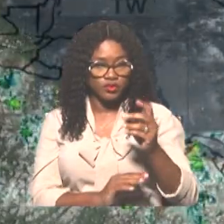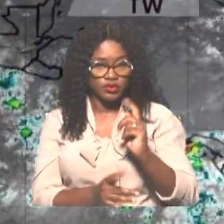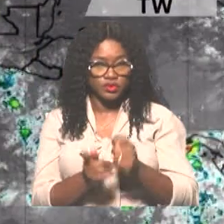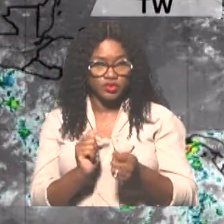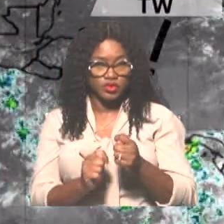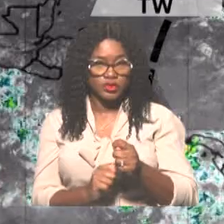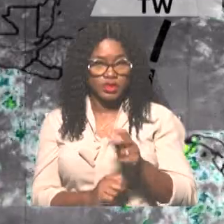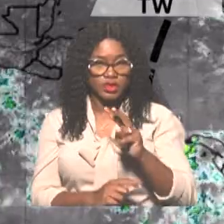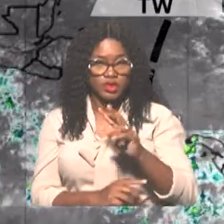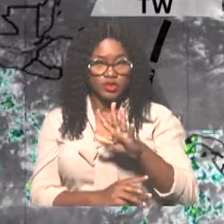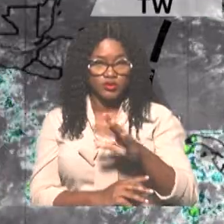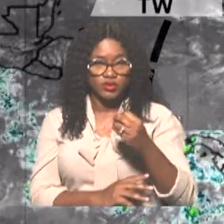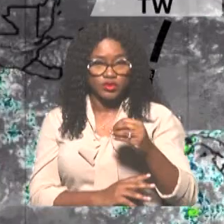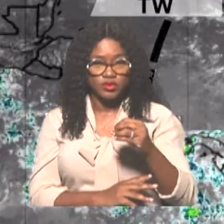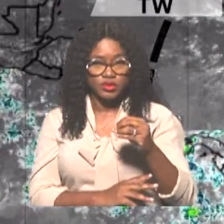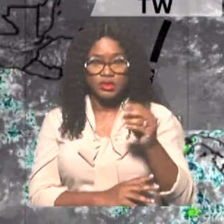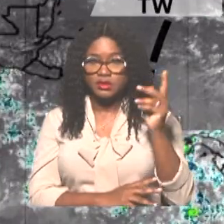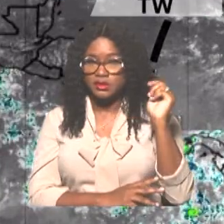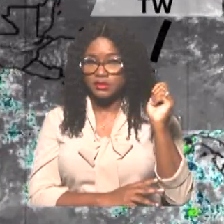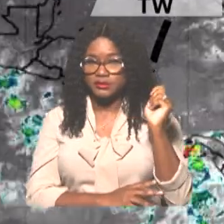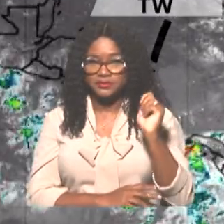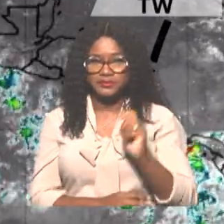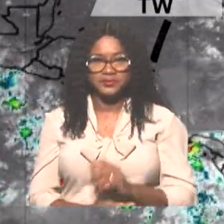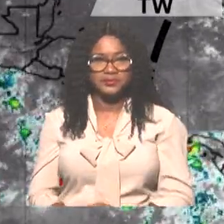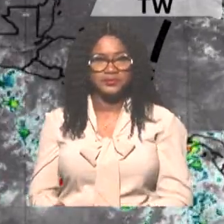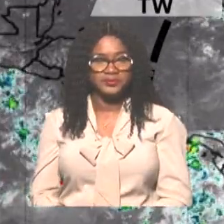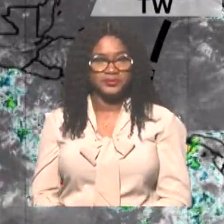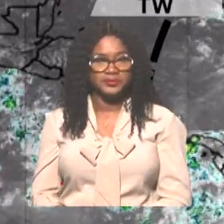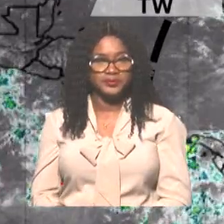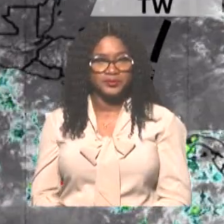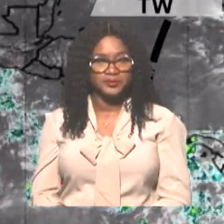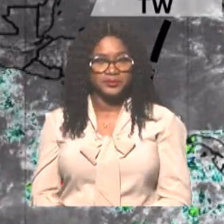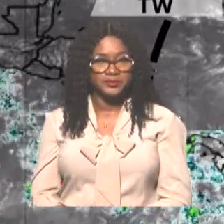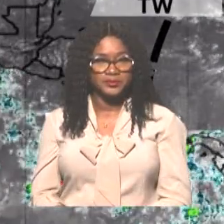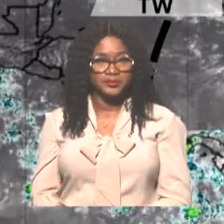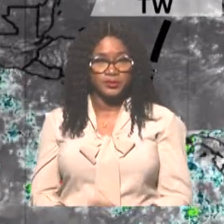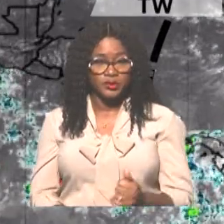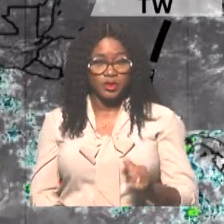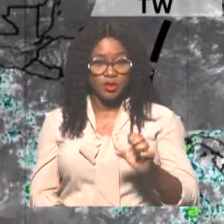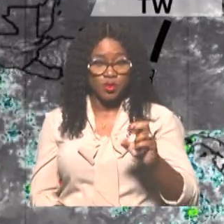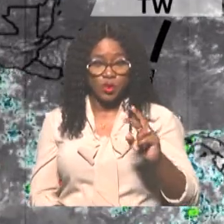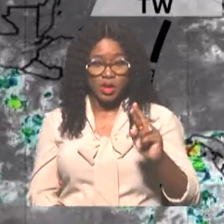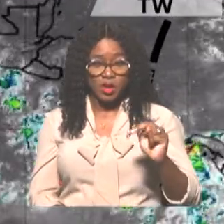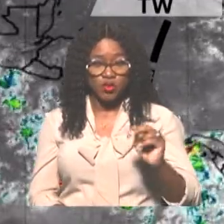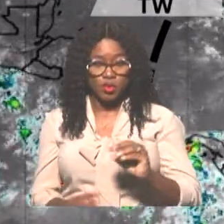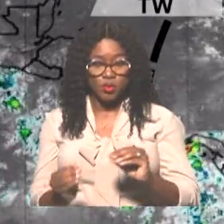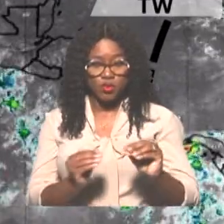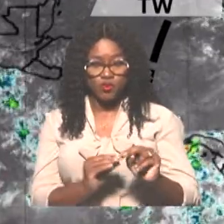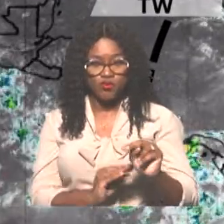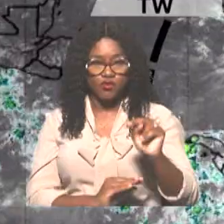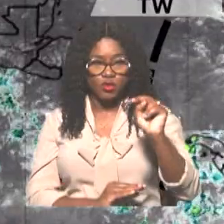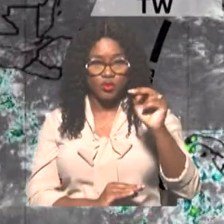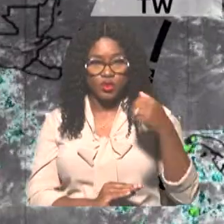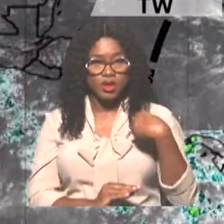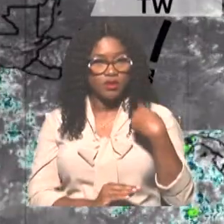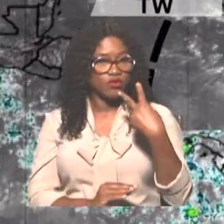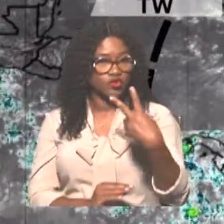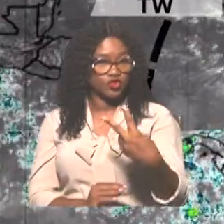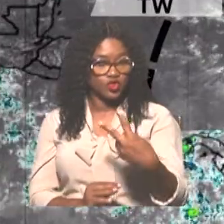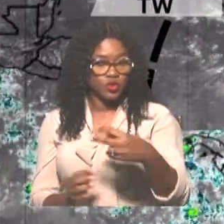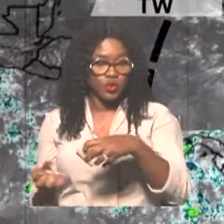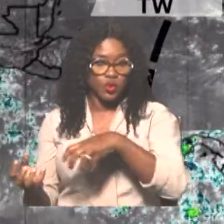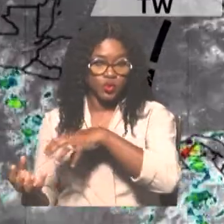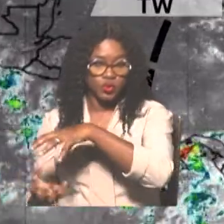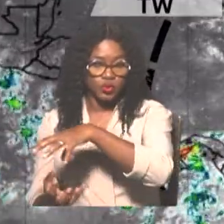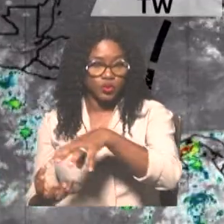Trinidad and 25 degrees over in Tobago. Now with Erin churning further north, we also have two tropical waves.